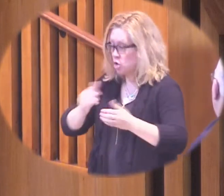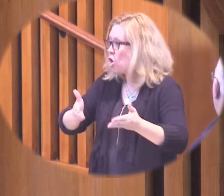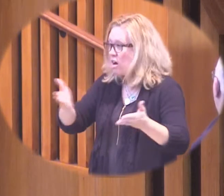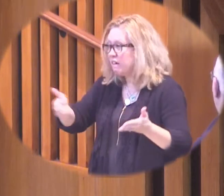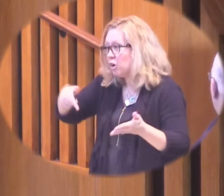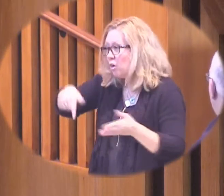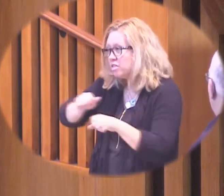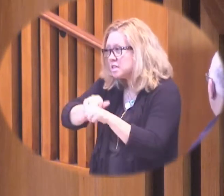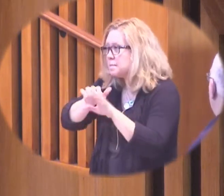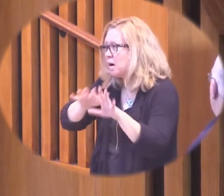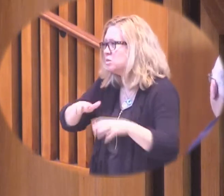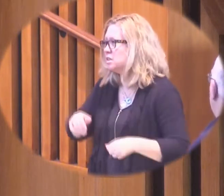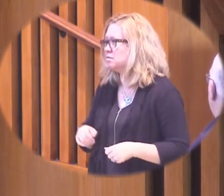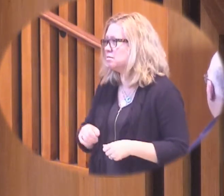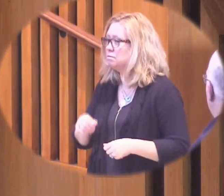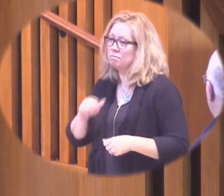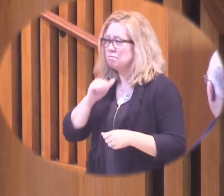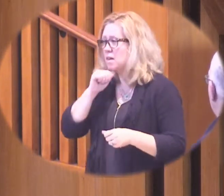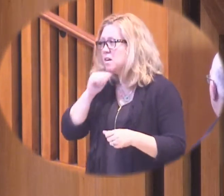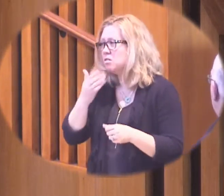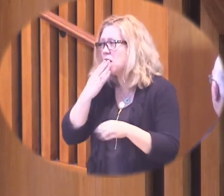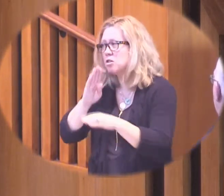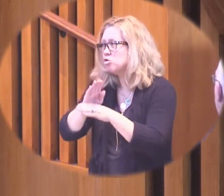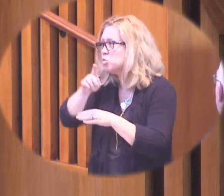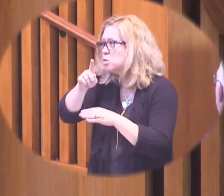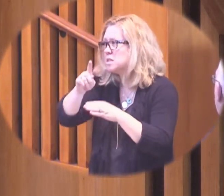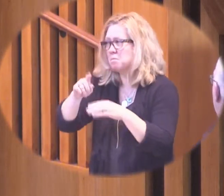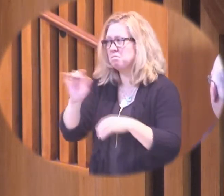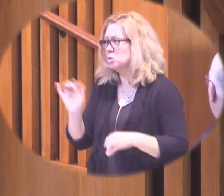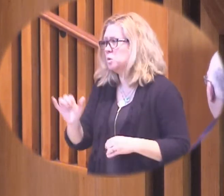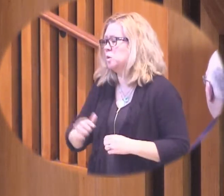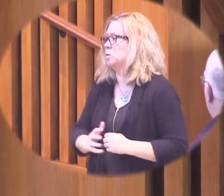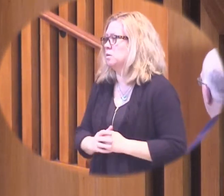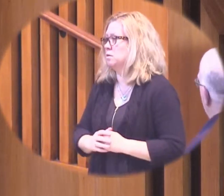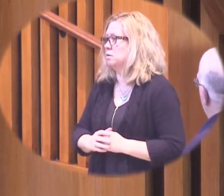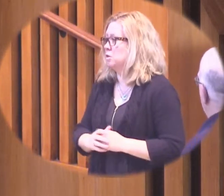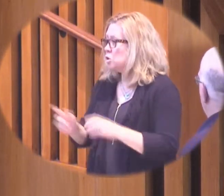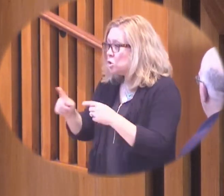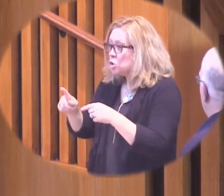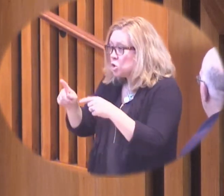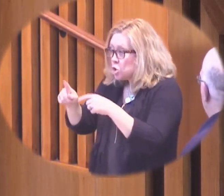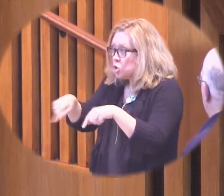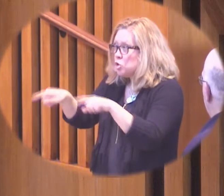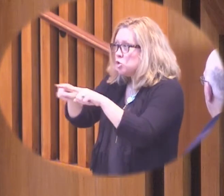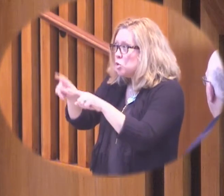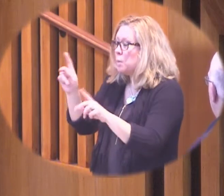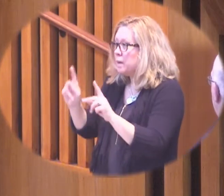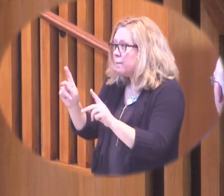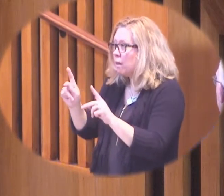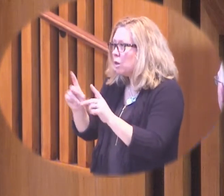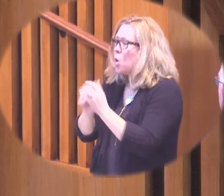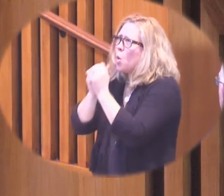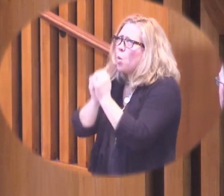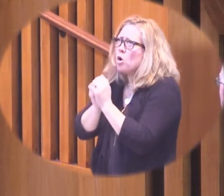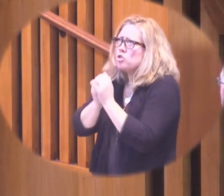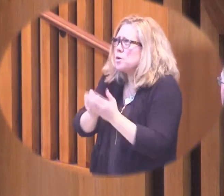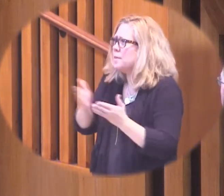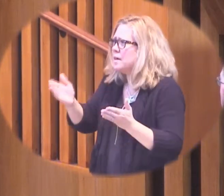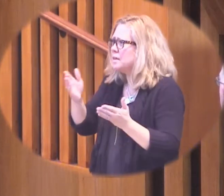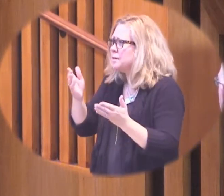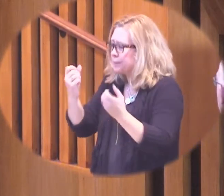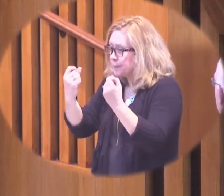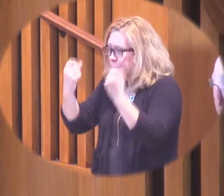mountain nor in Jerusalem. You people worship what you do not